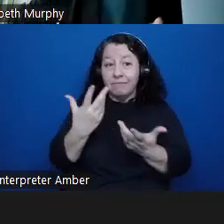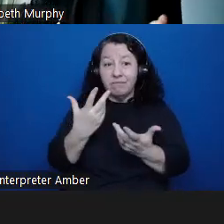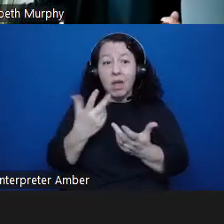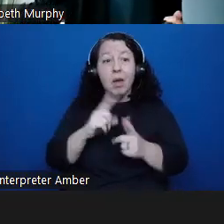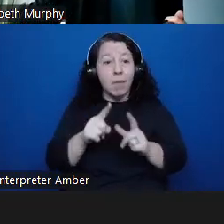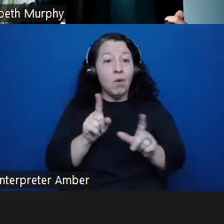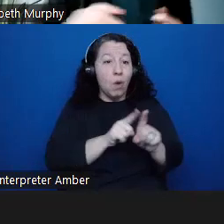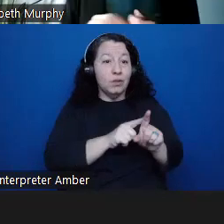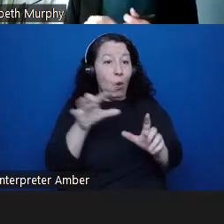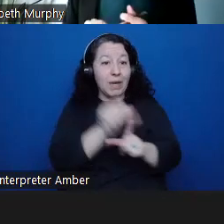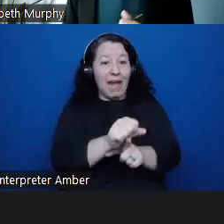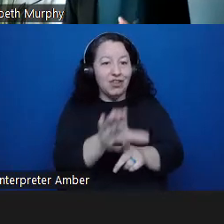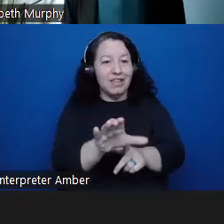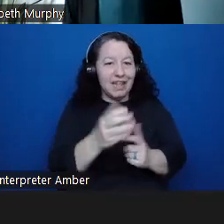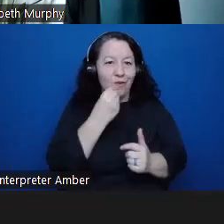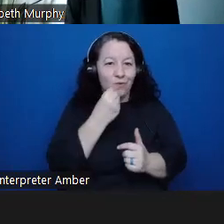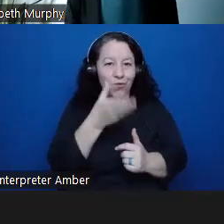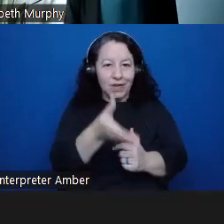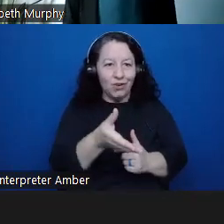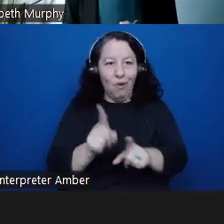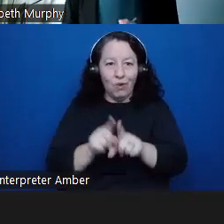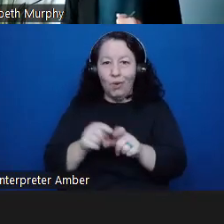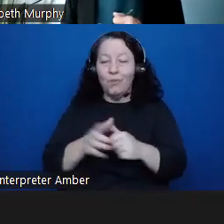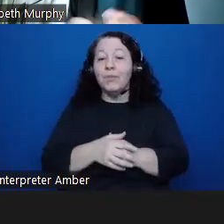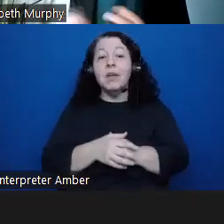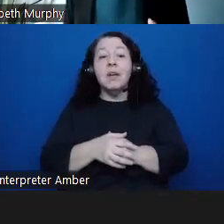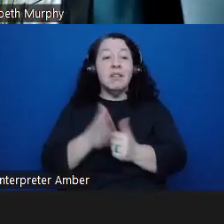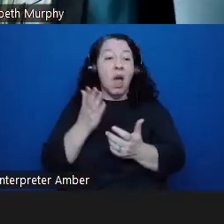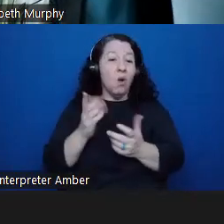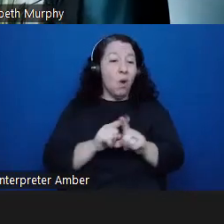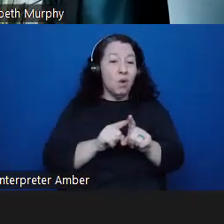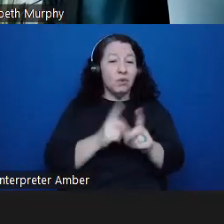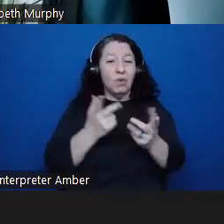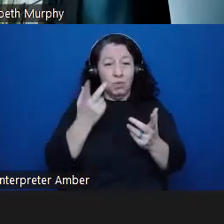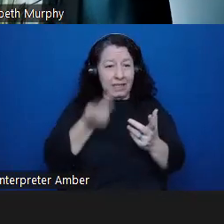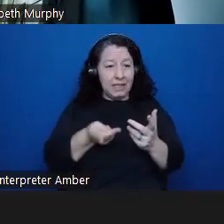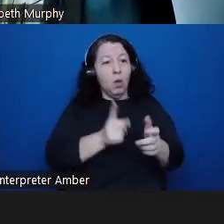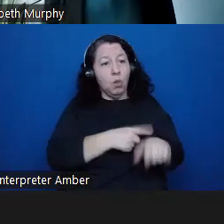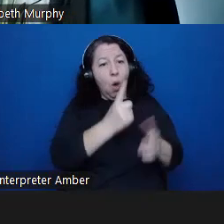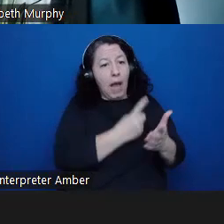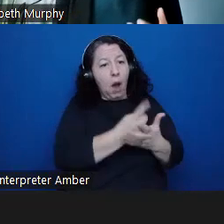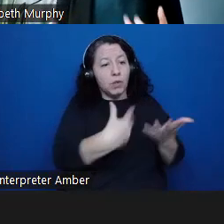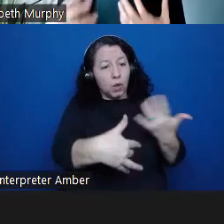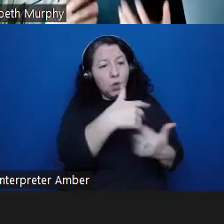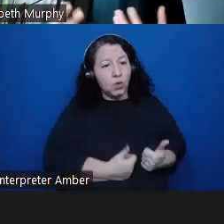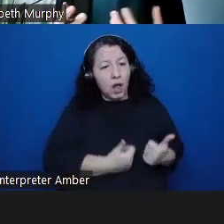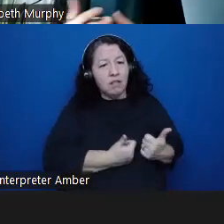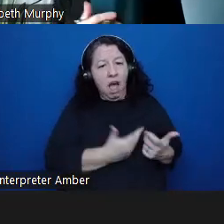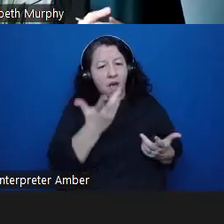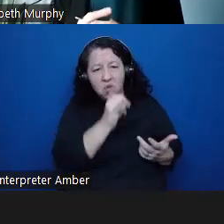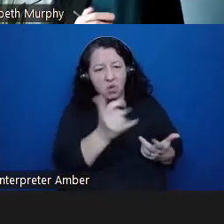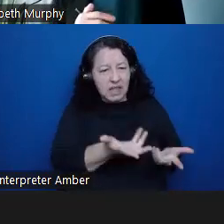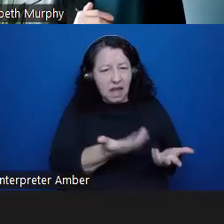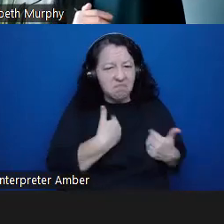dinners. In addition to the evidence of long hours and social life in the workplace, there is some reason to